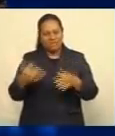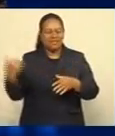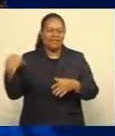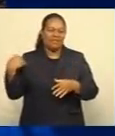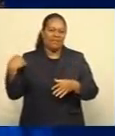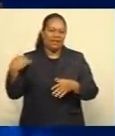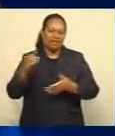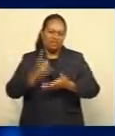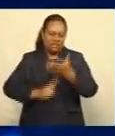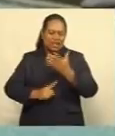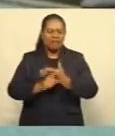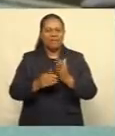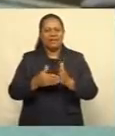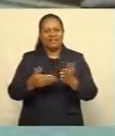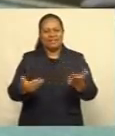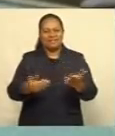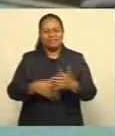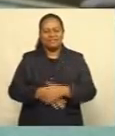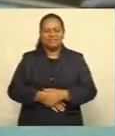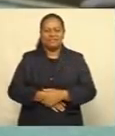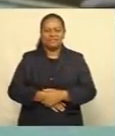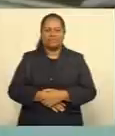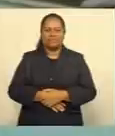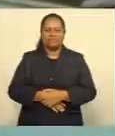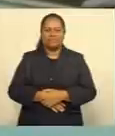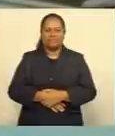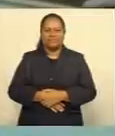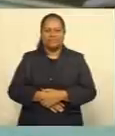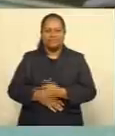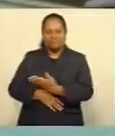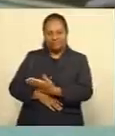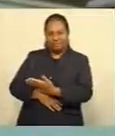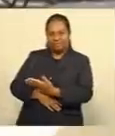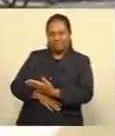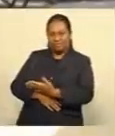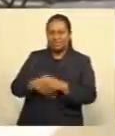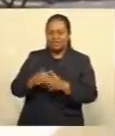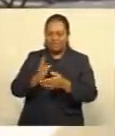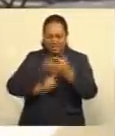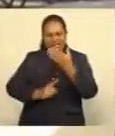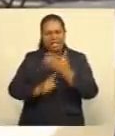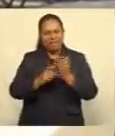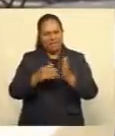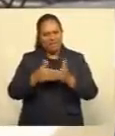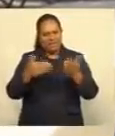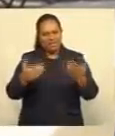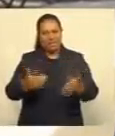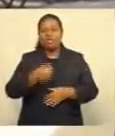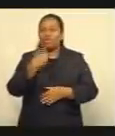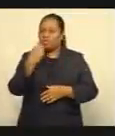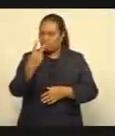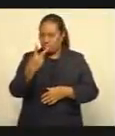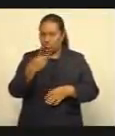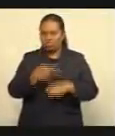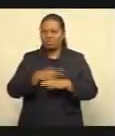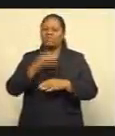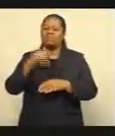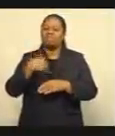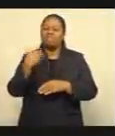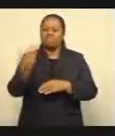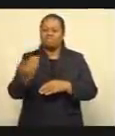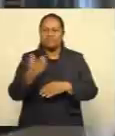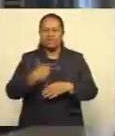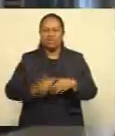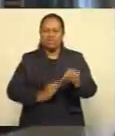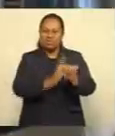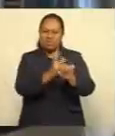Nakaso has more. This may be the scenario for resorts and hotels over the next few weeks as COVID